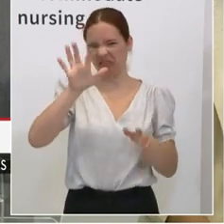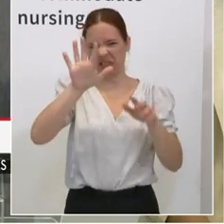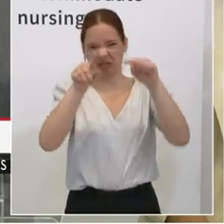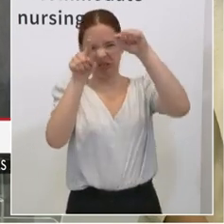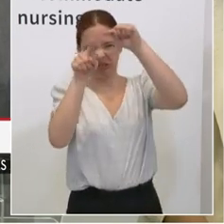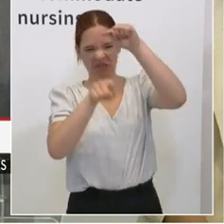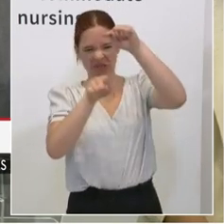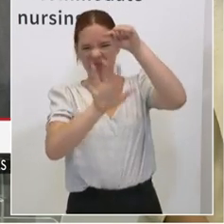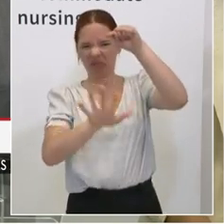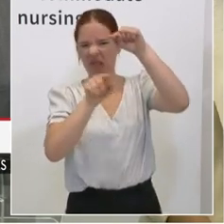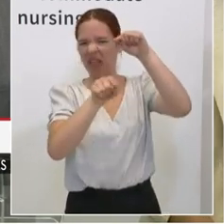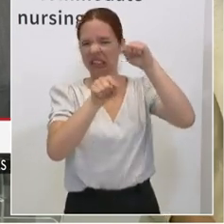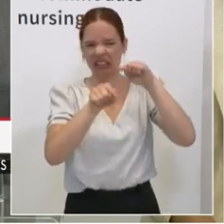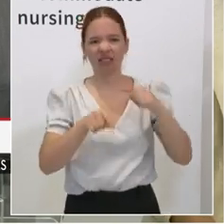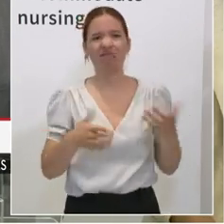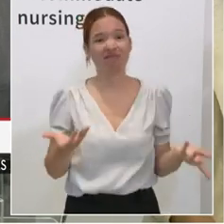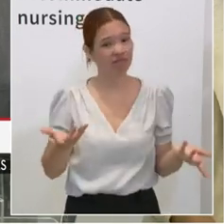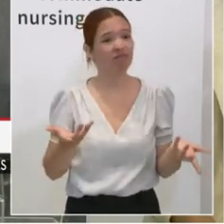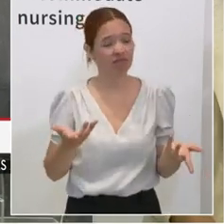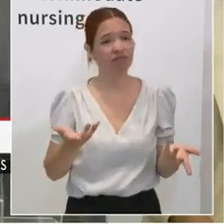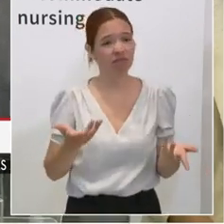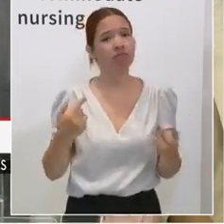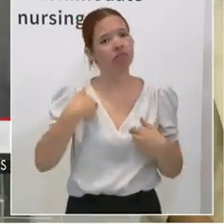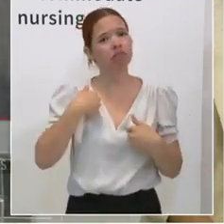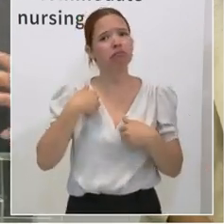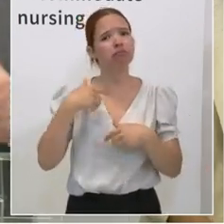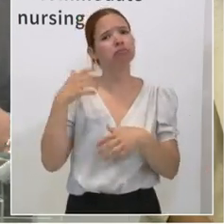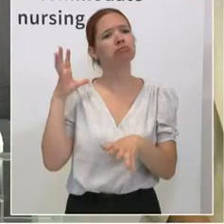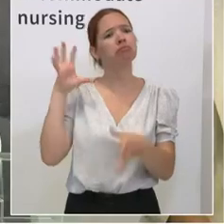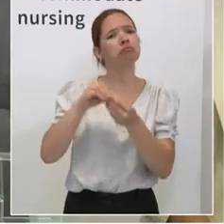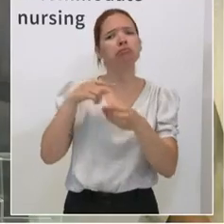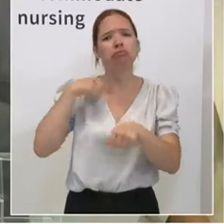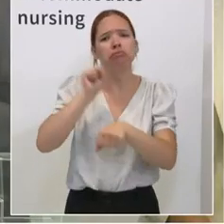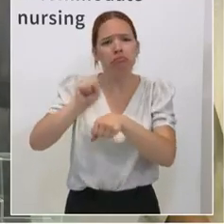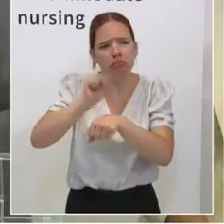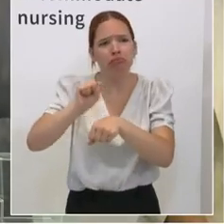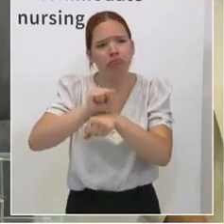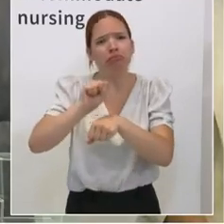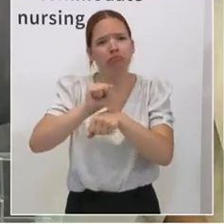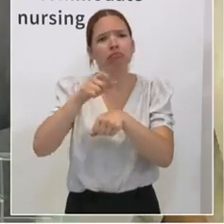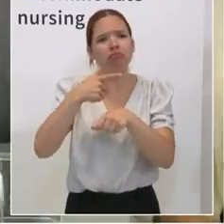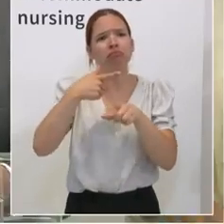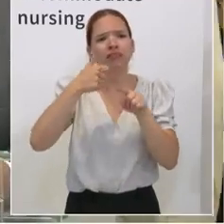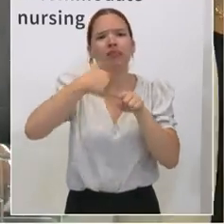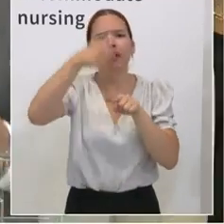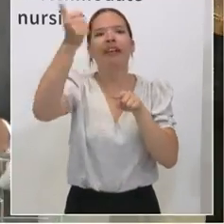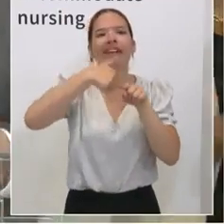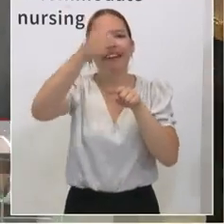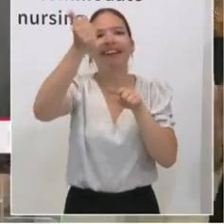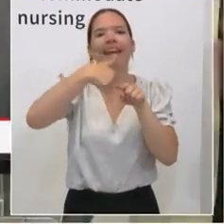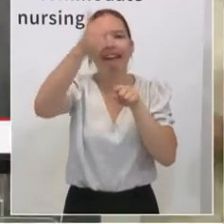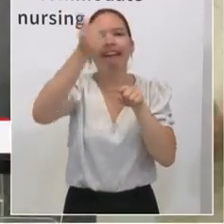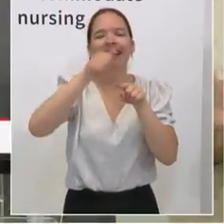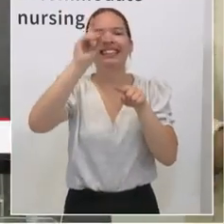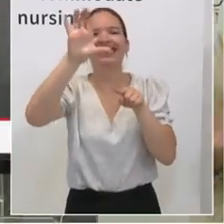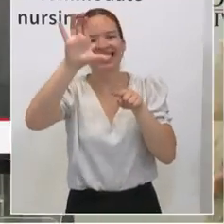here in Maryland. So I feel like now I'm coming to the diamond in the middle. And